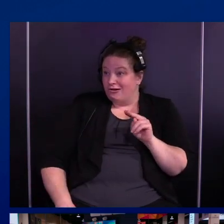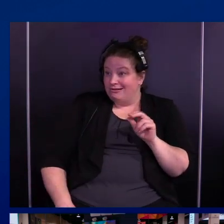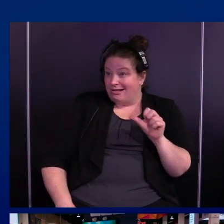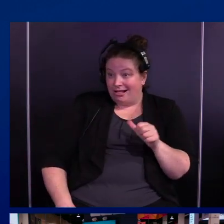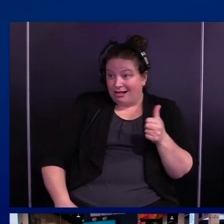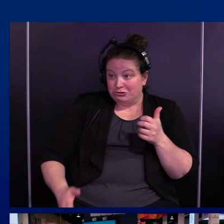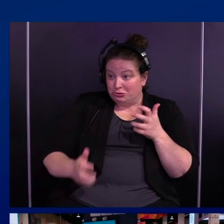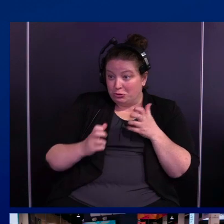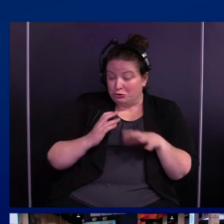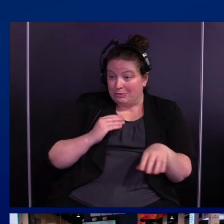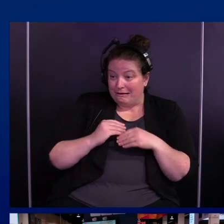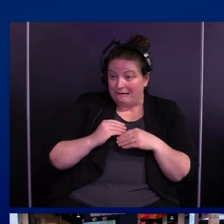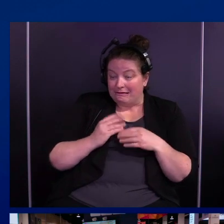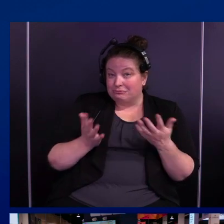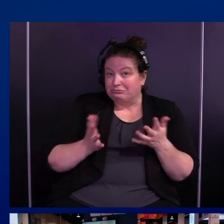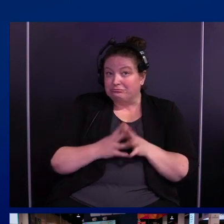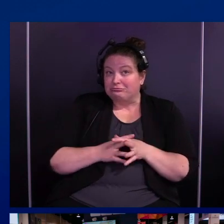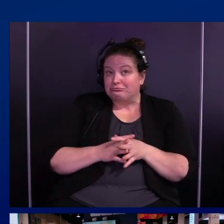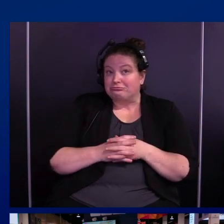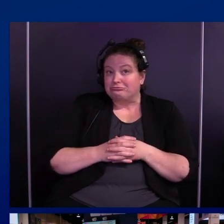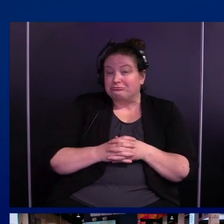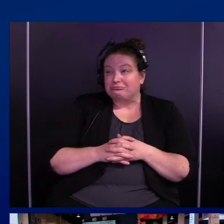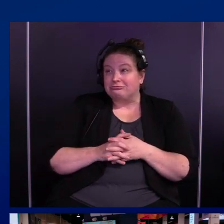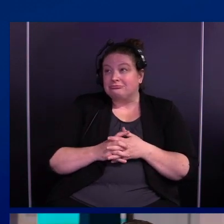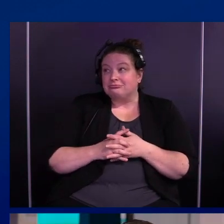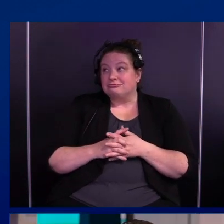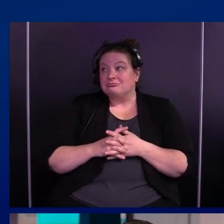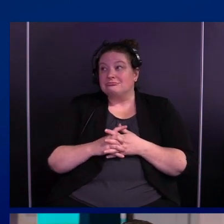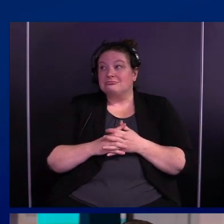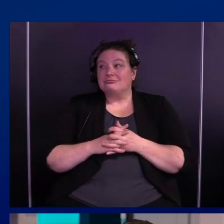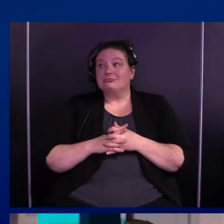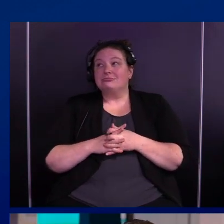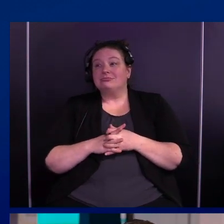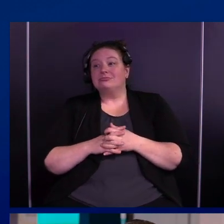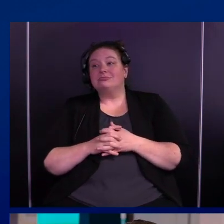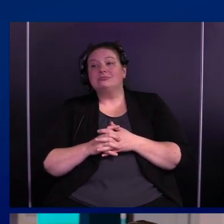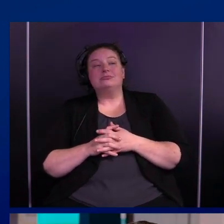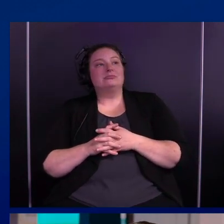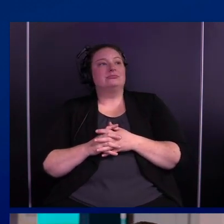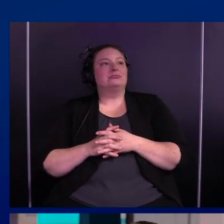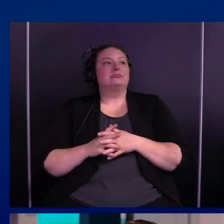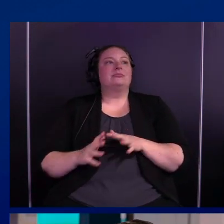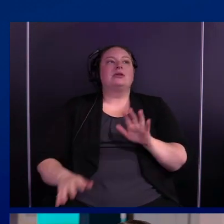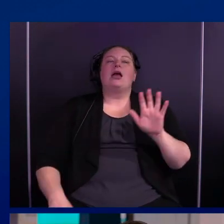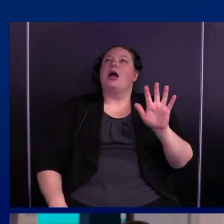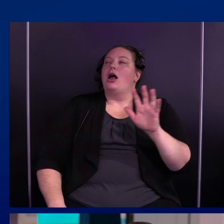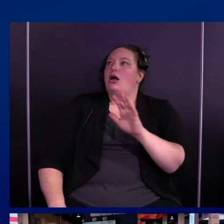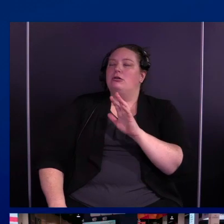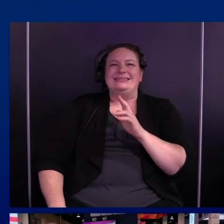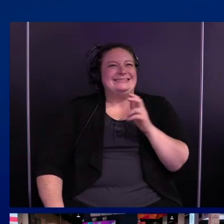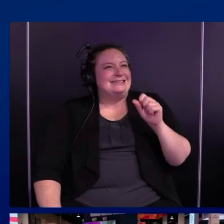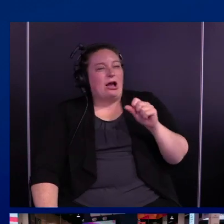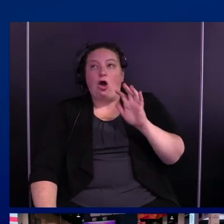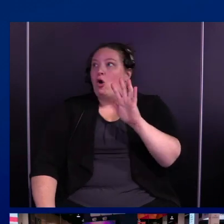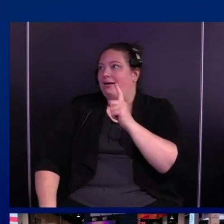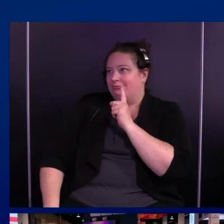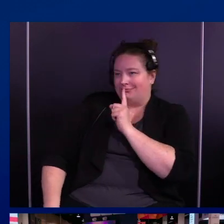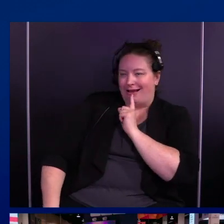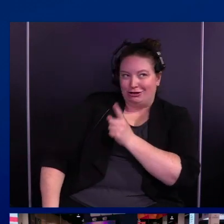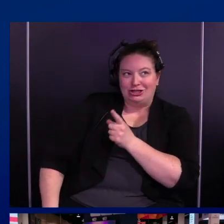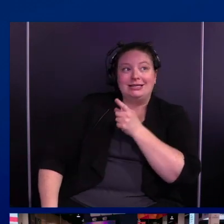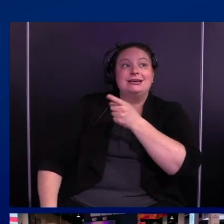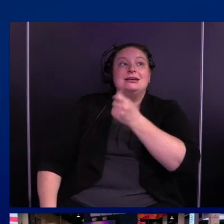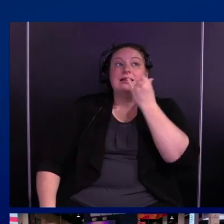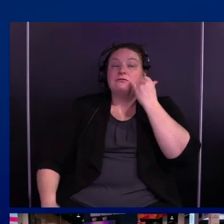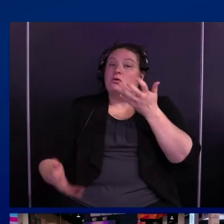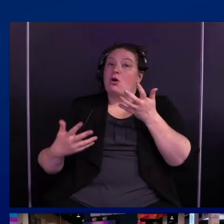to leave us with? Yeah, I think that our... Oh, I actually had a... Go ahead. No, go ahead. If you already